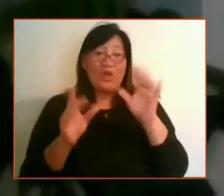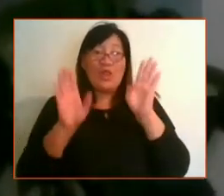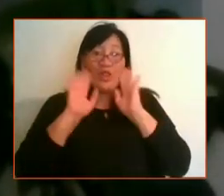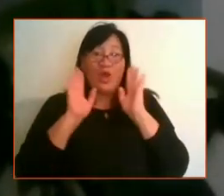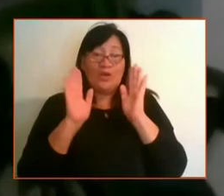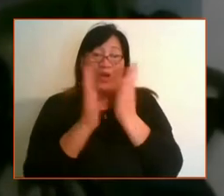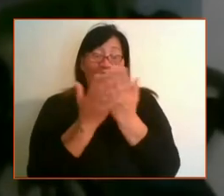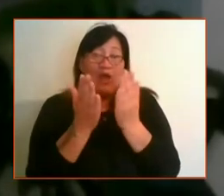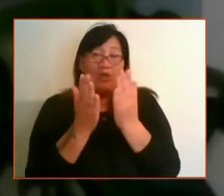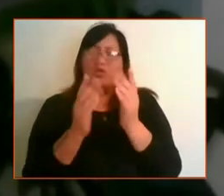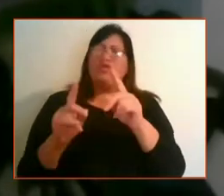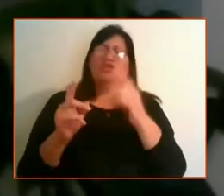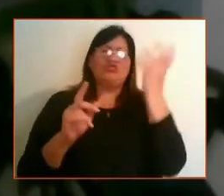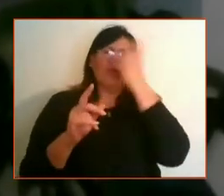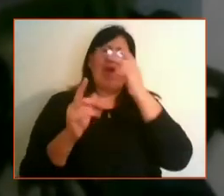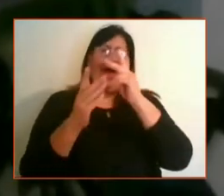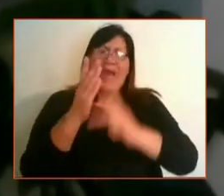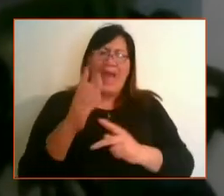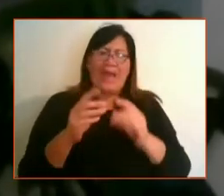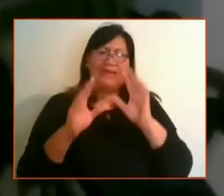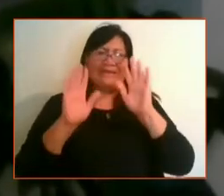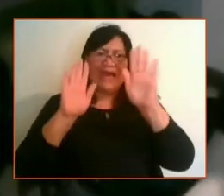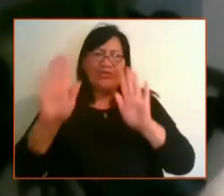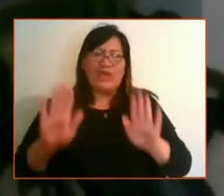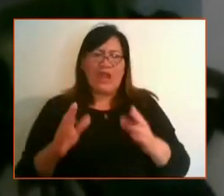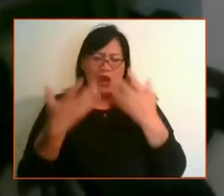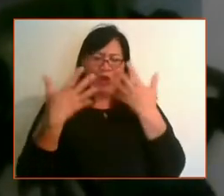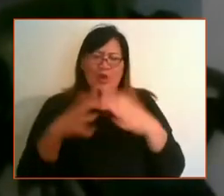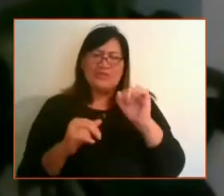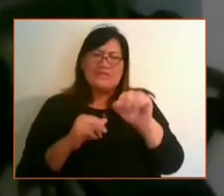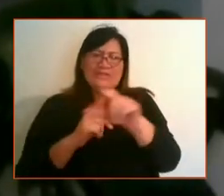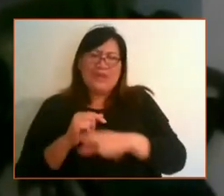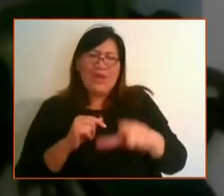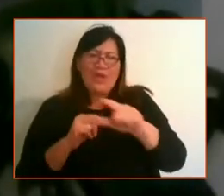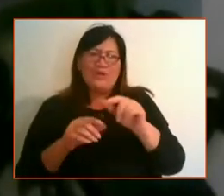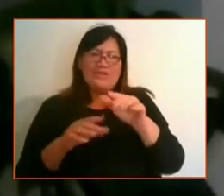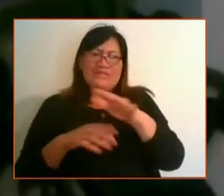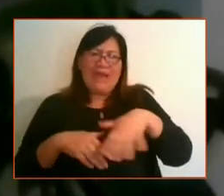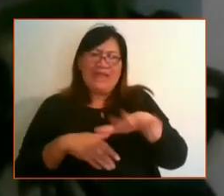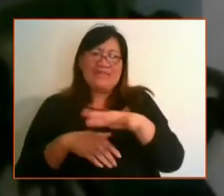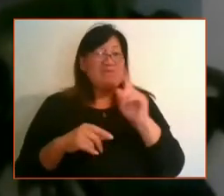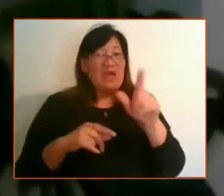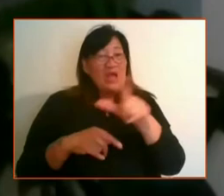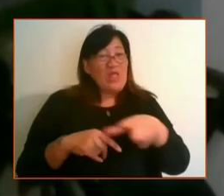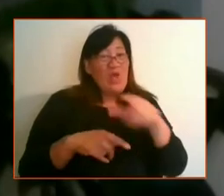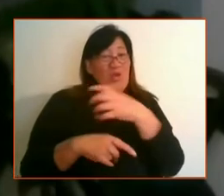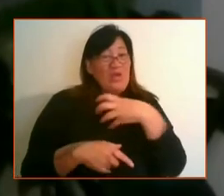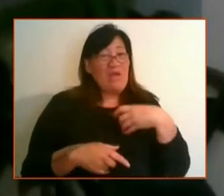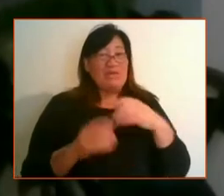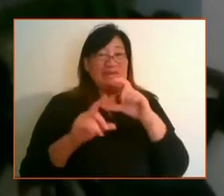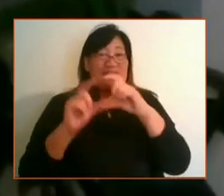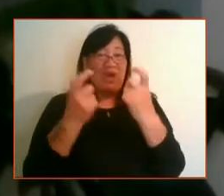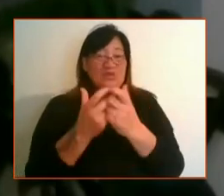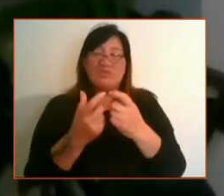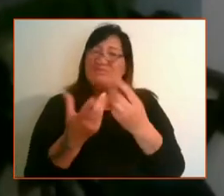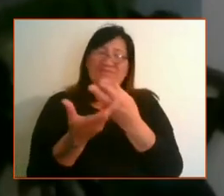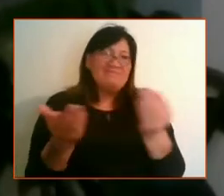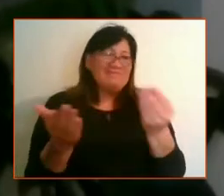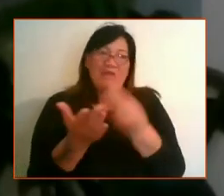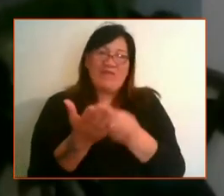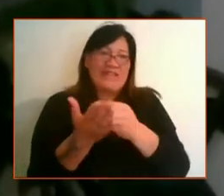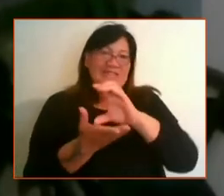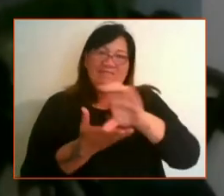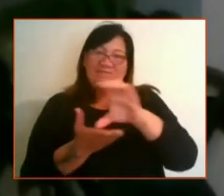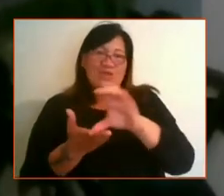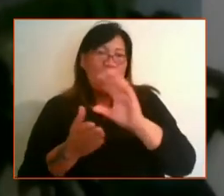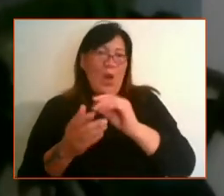Invercargill Art Gallery losing its local space and the local government not having the resources to fund the procurement of a new